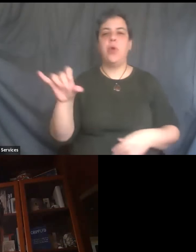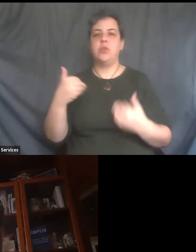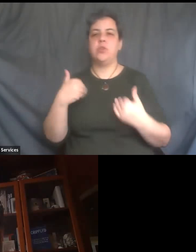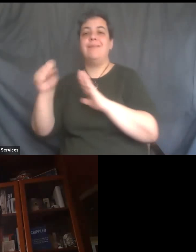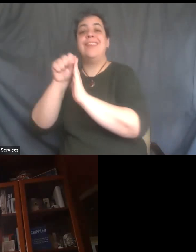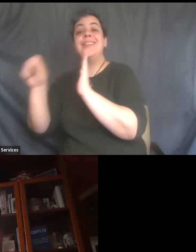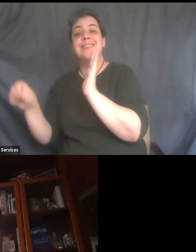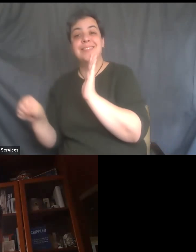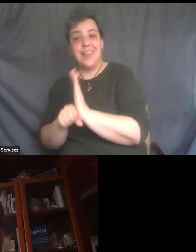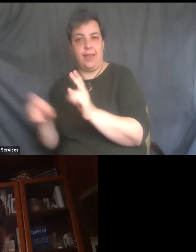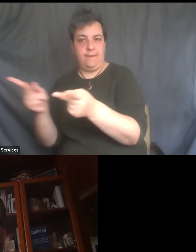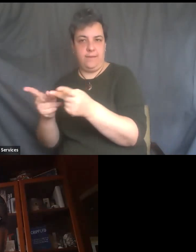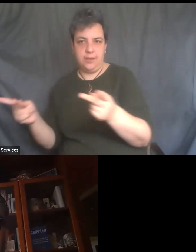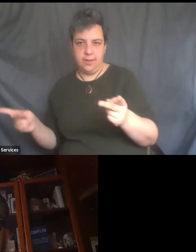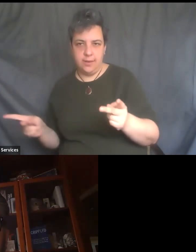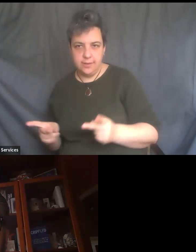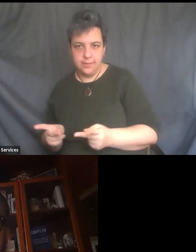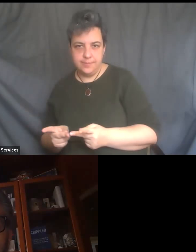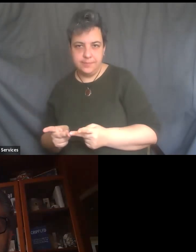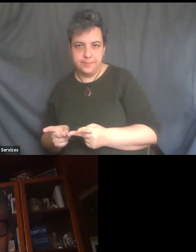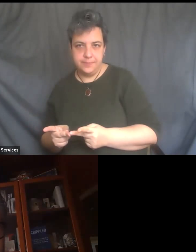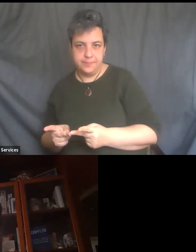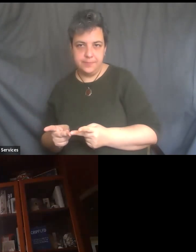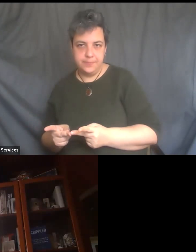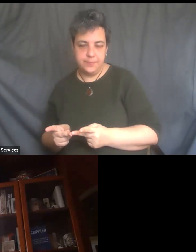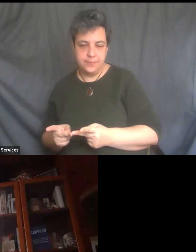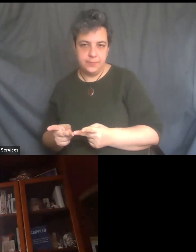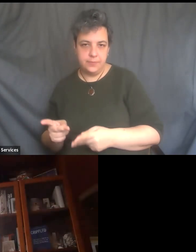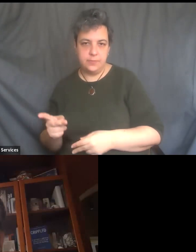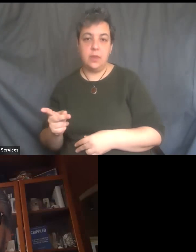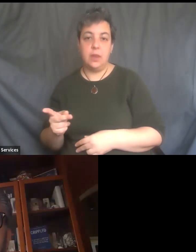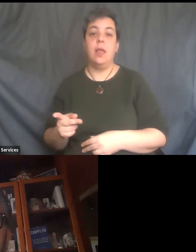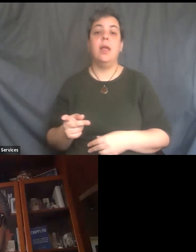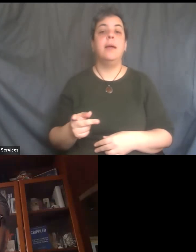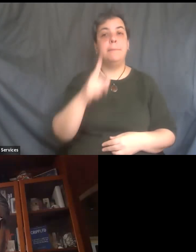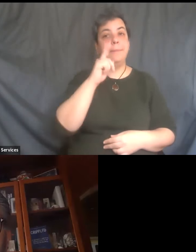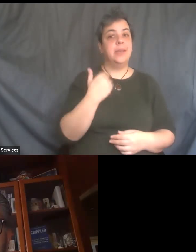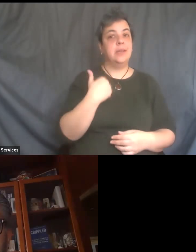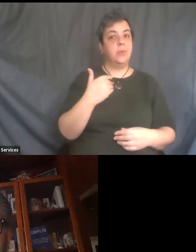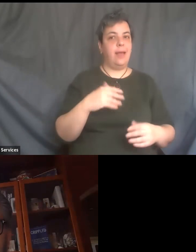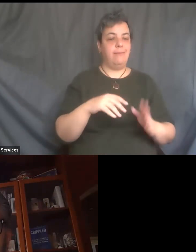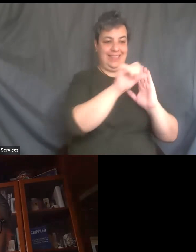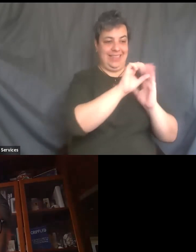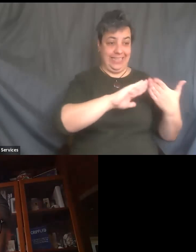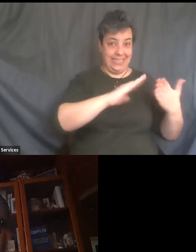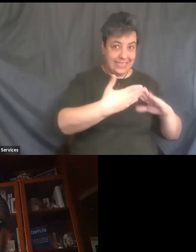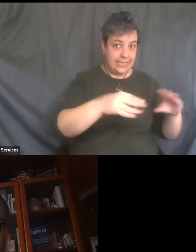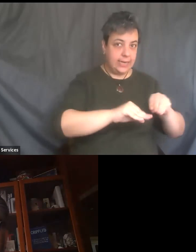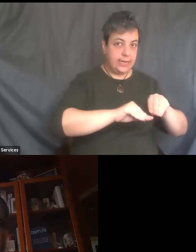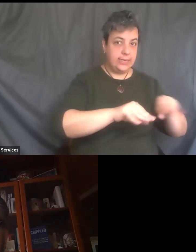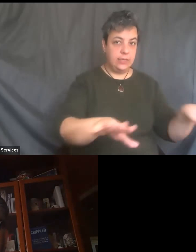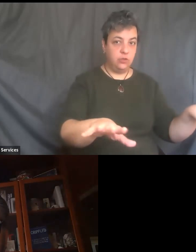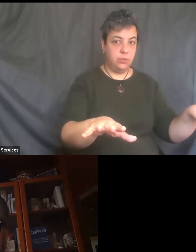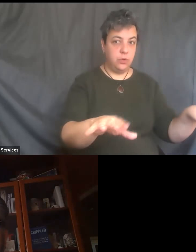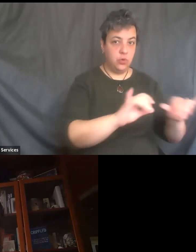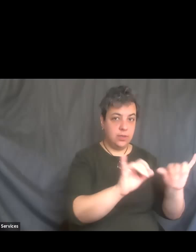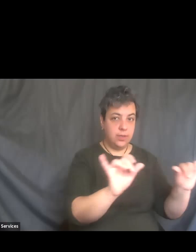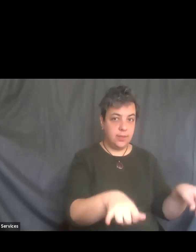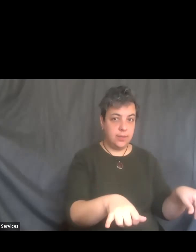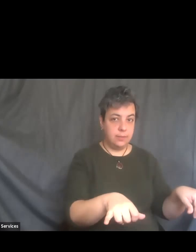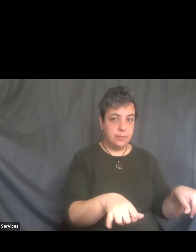sure that's clear, because there is a state distribution and a city distribution. Yeah, and I can put